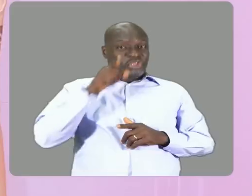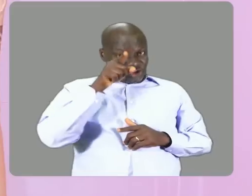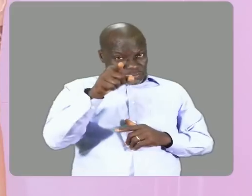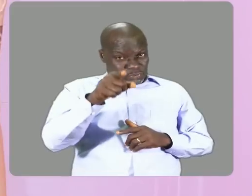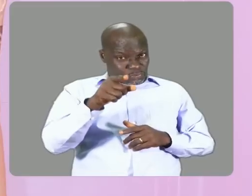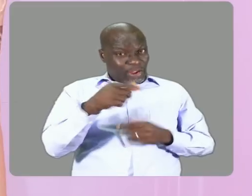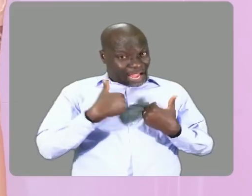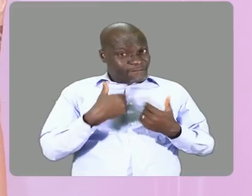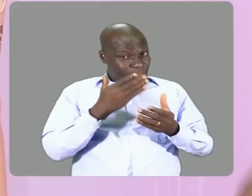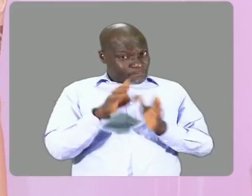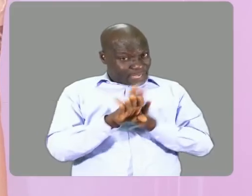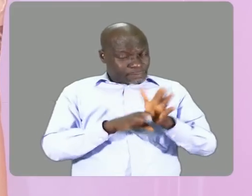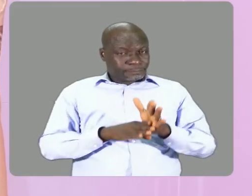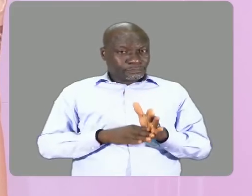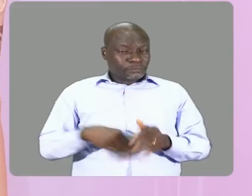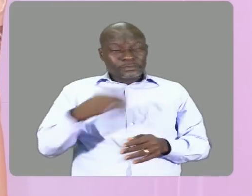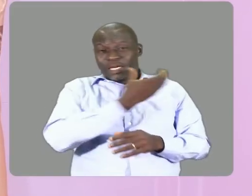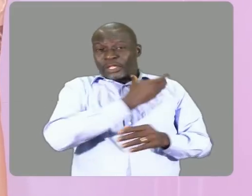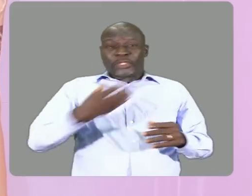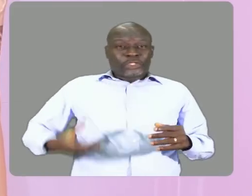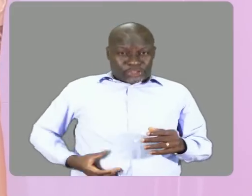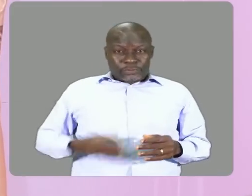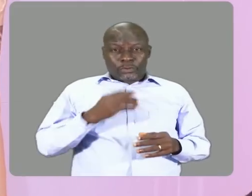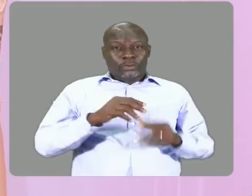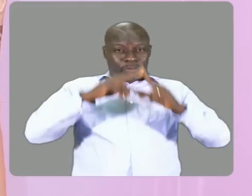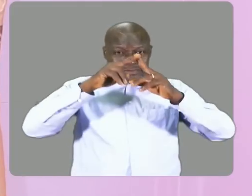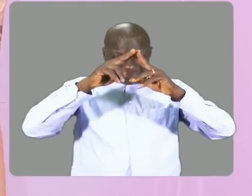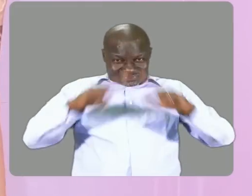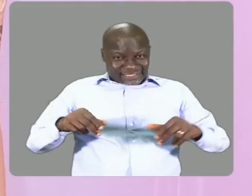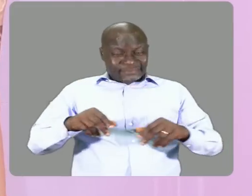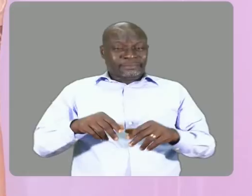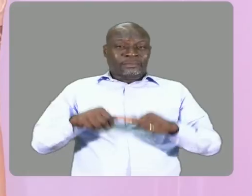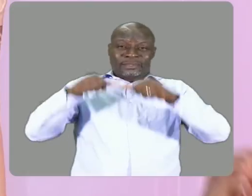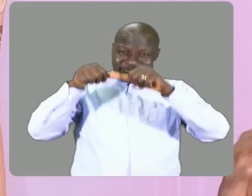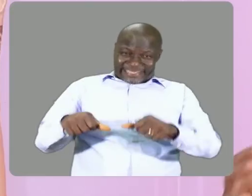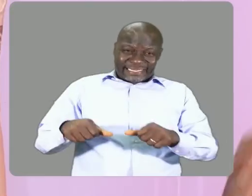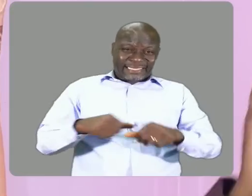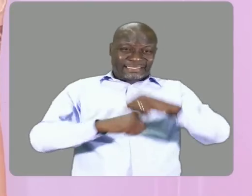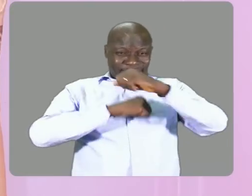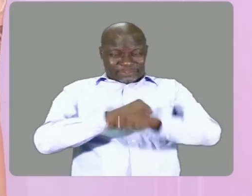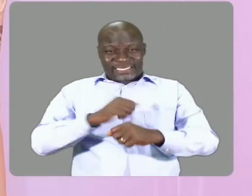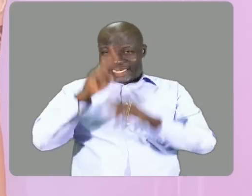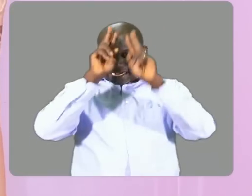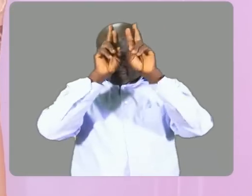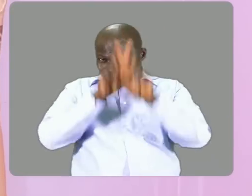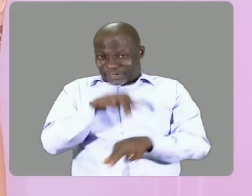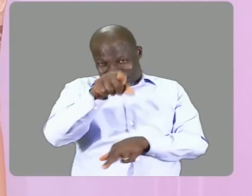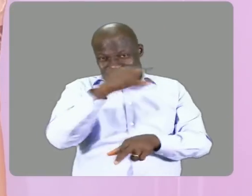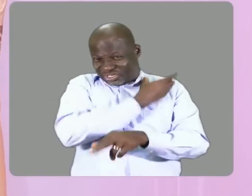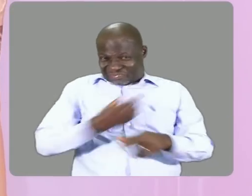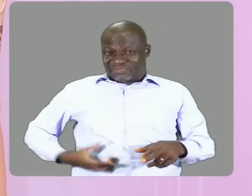Bible. Ohini ya wuti krom, anka ahini ye die, obia adi obuo edima ahini